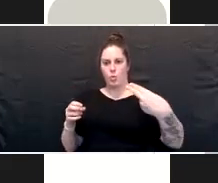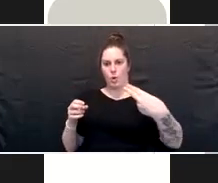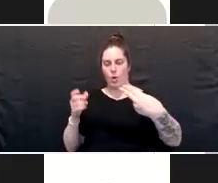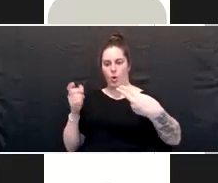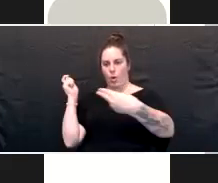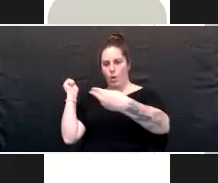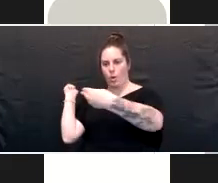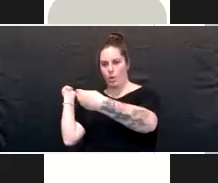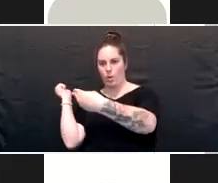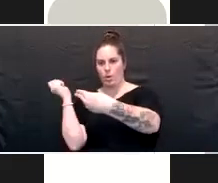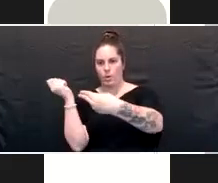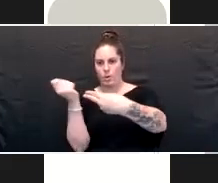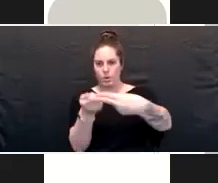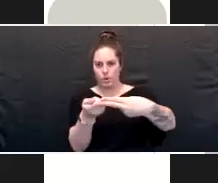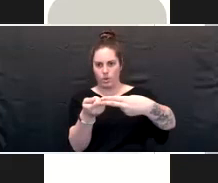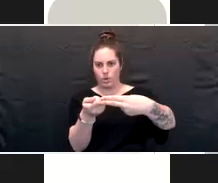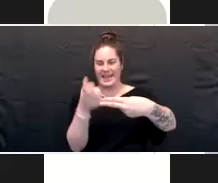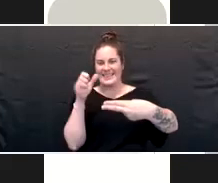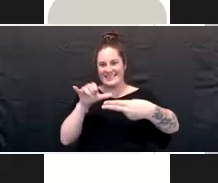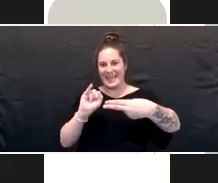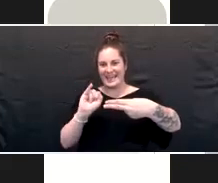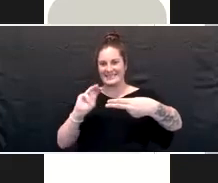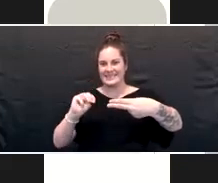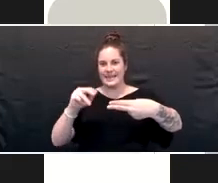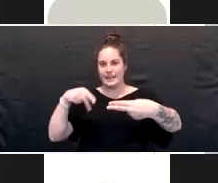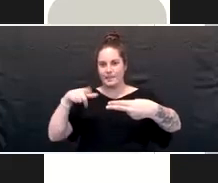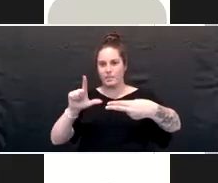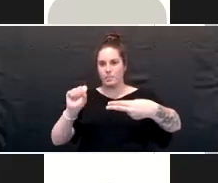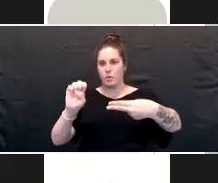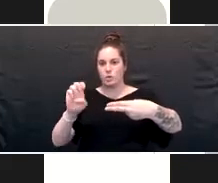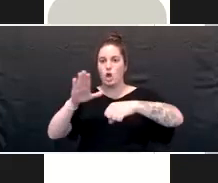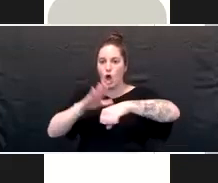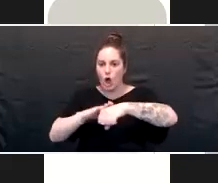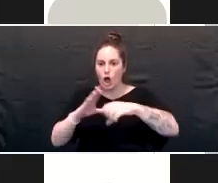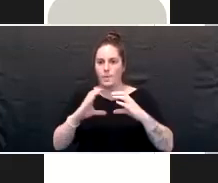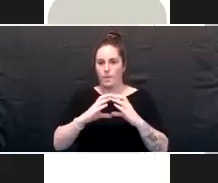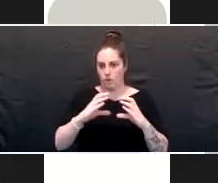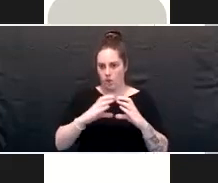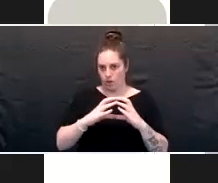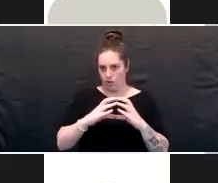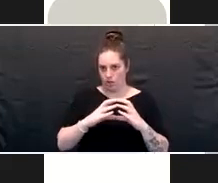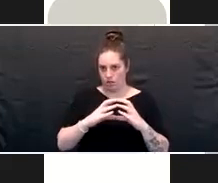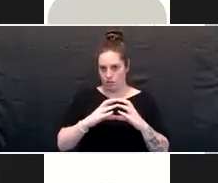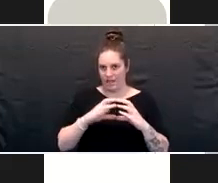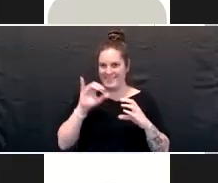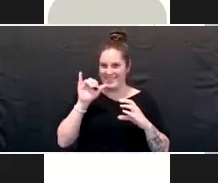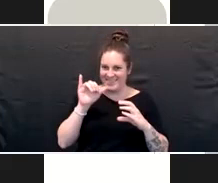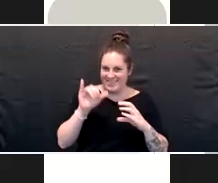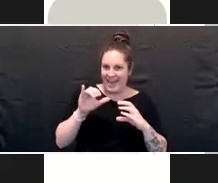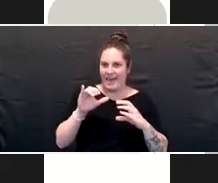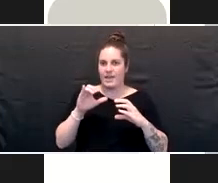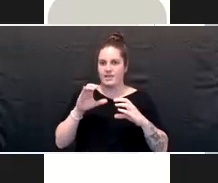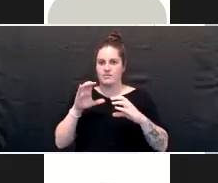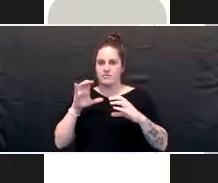it imparts an impulse on the ball. And that impulse is derived